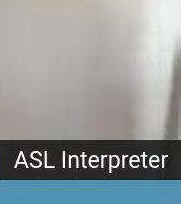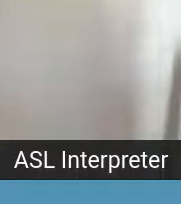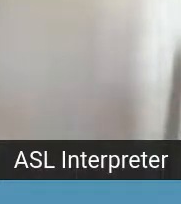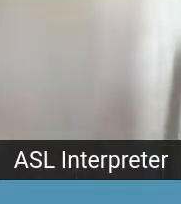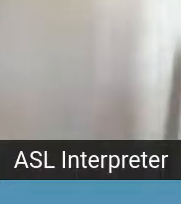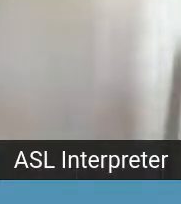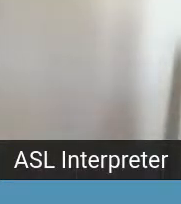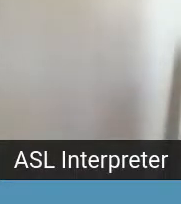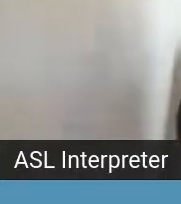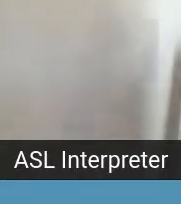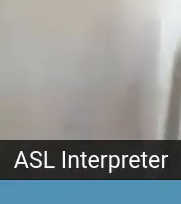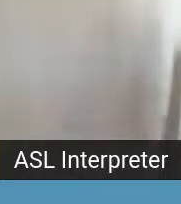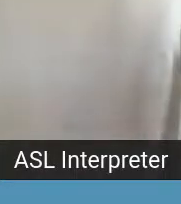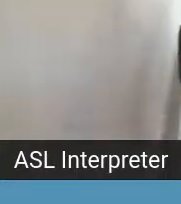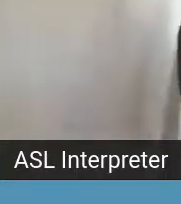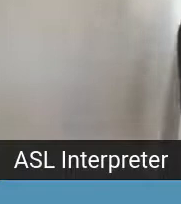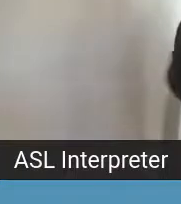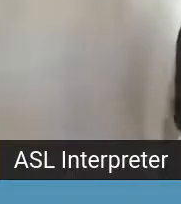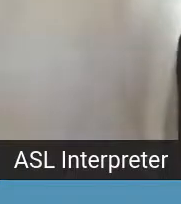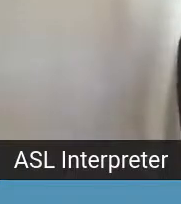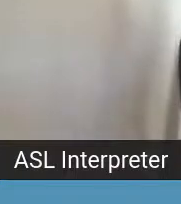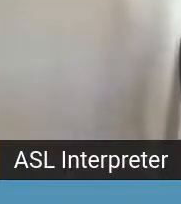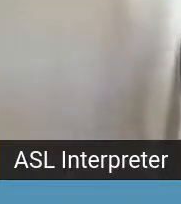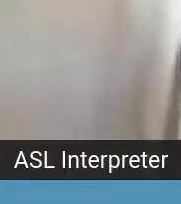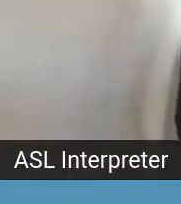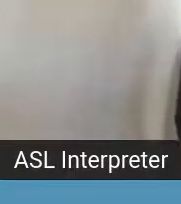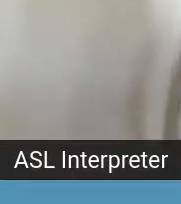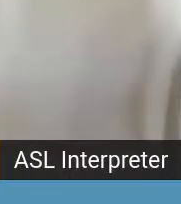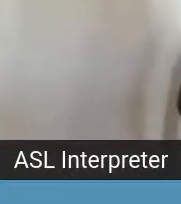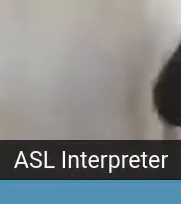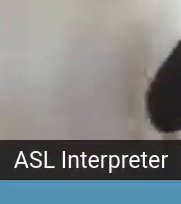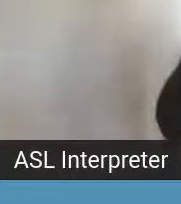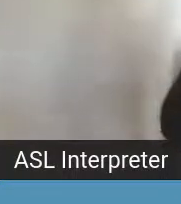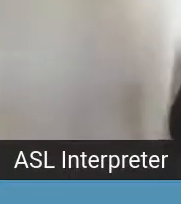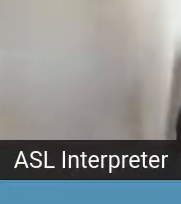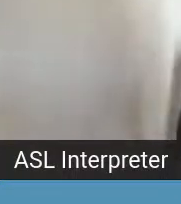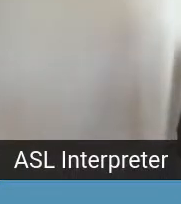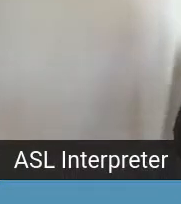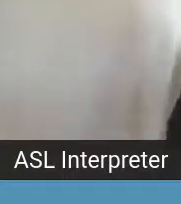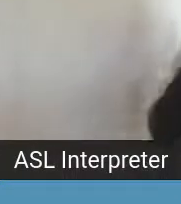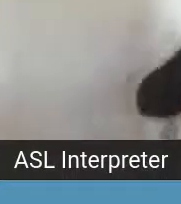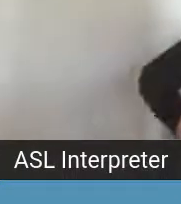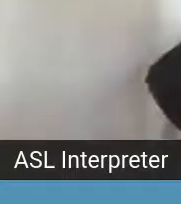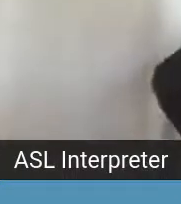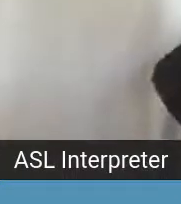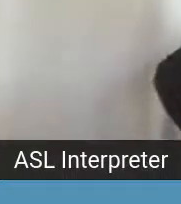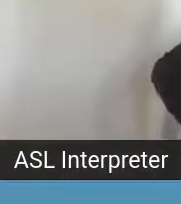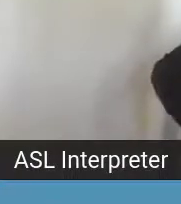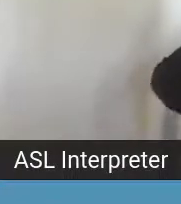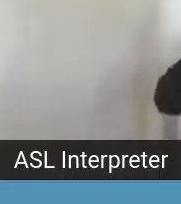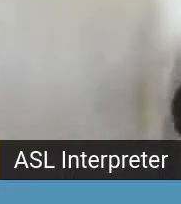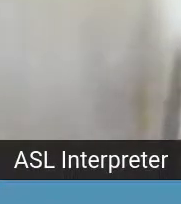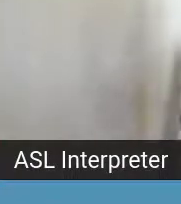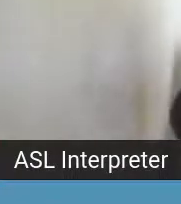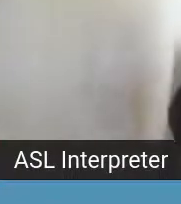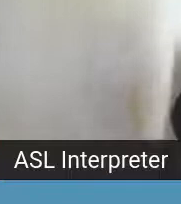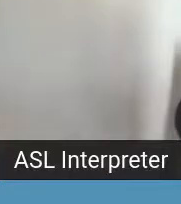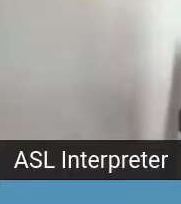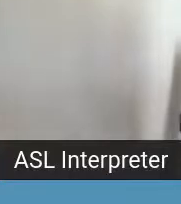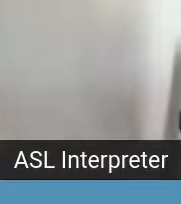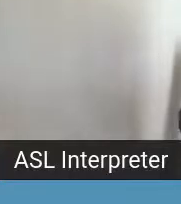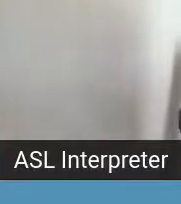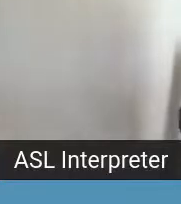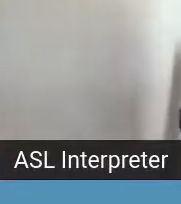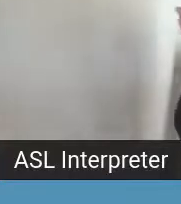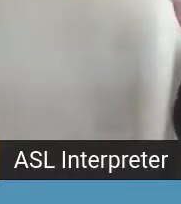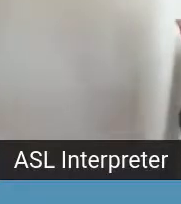something that came up in the very first presentation too, right? She said, trust your gut, but also the data may tell you things that your gut is surprised by. Like